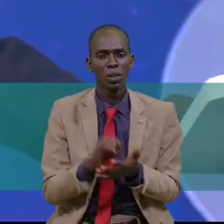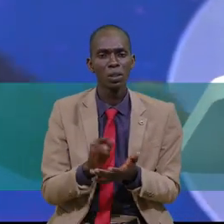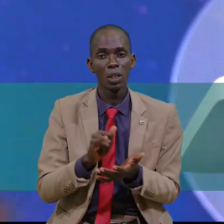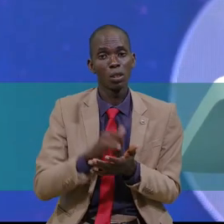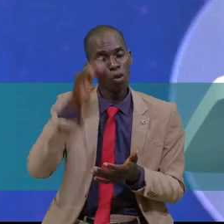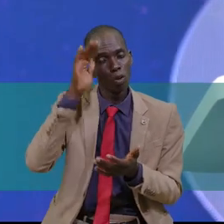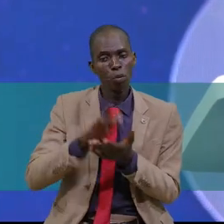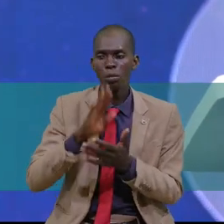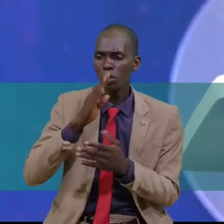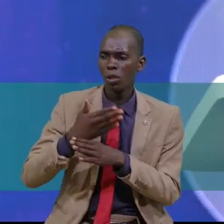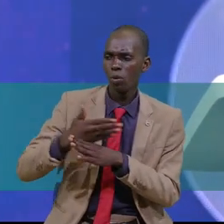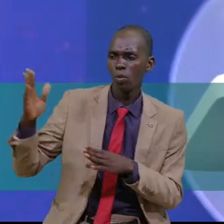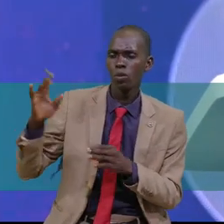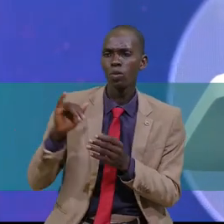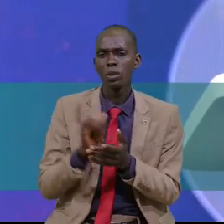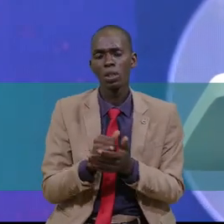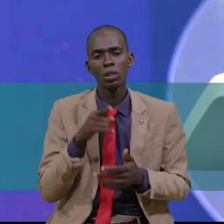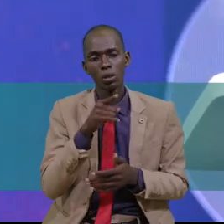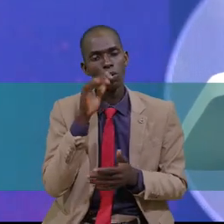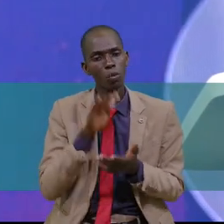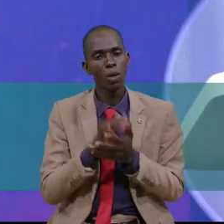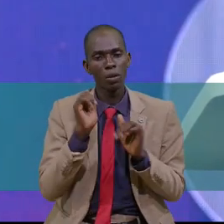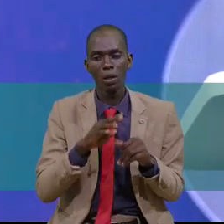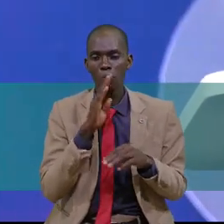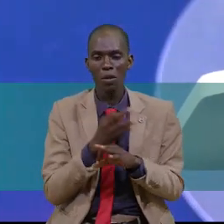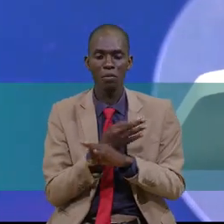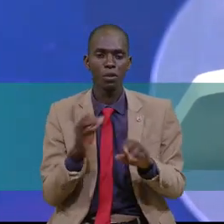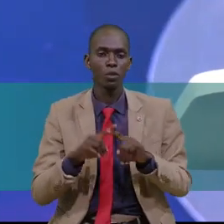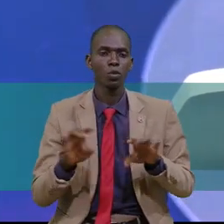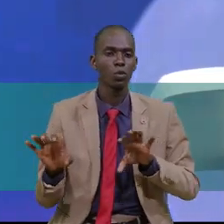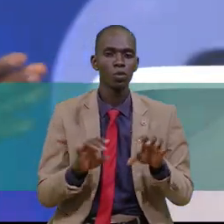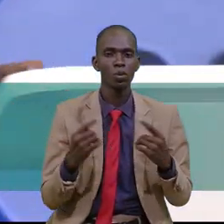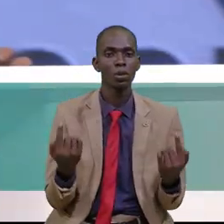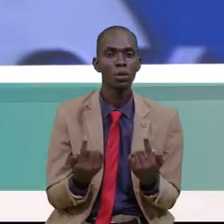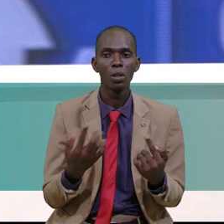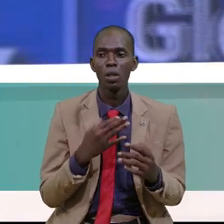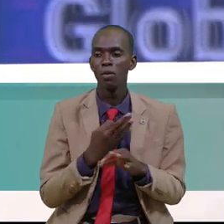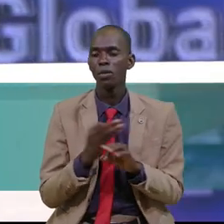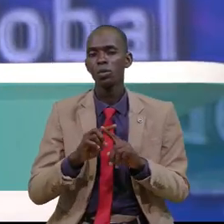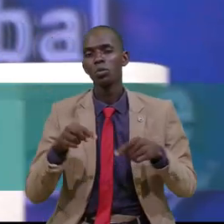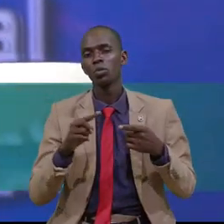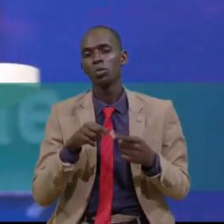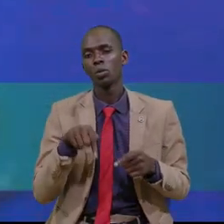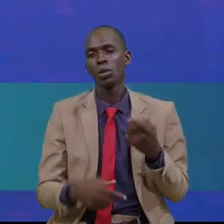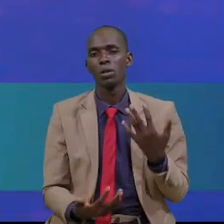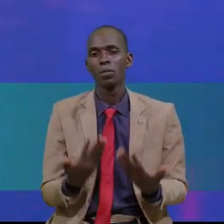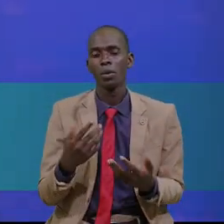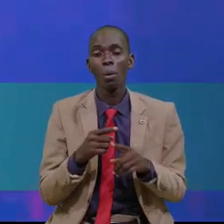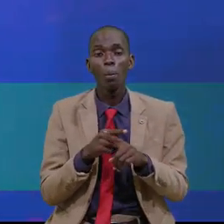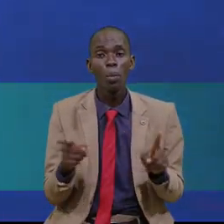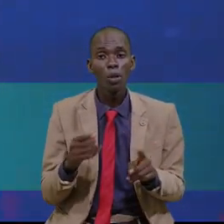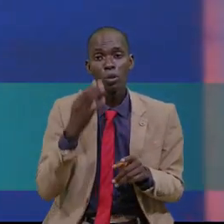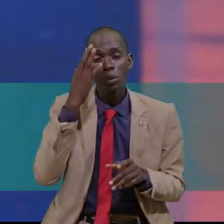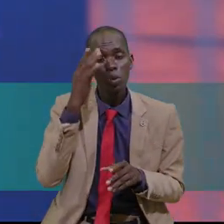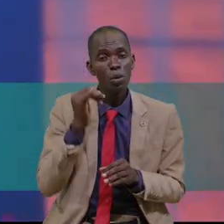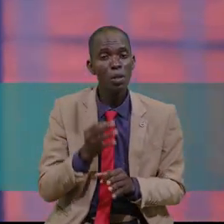in the other place, so they can be free? Free to sin and free to go to hell. But you know, the faithful people are